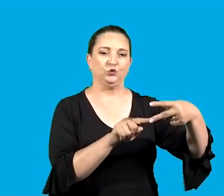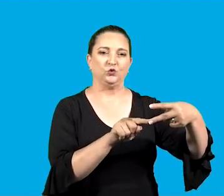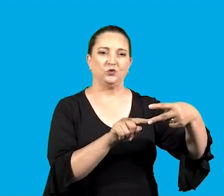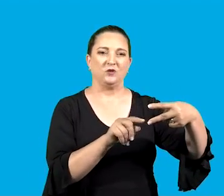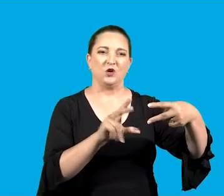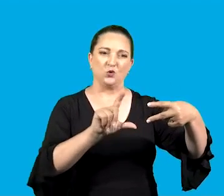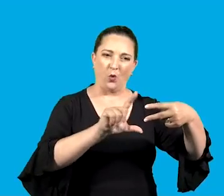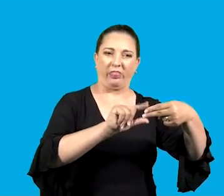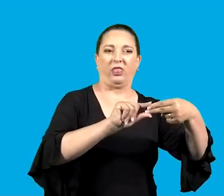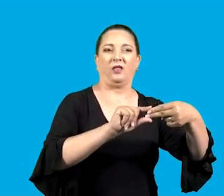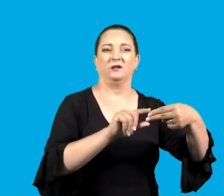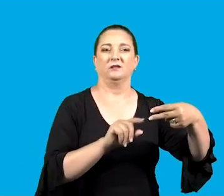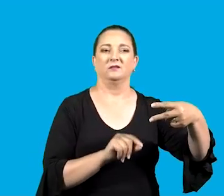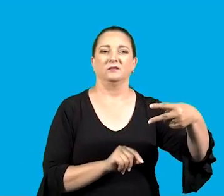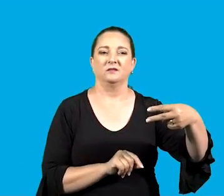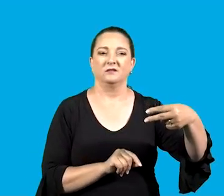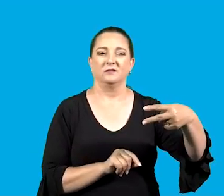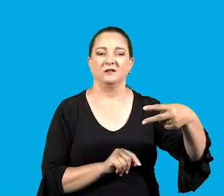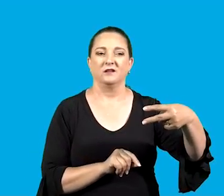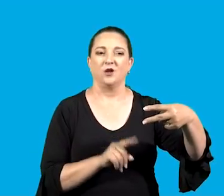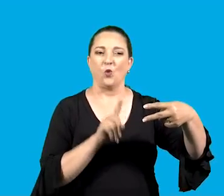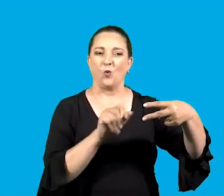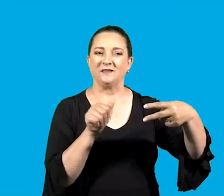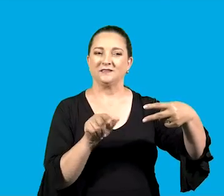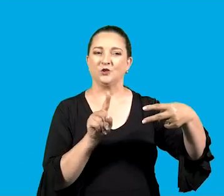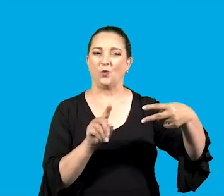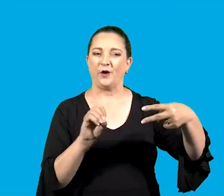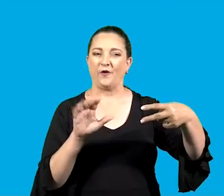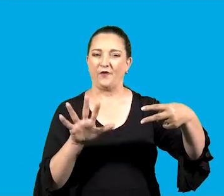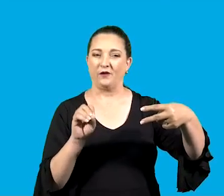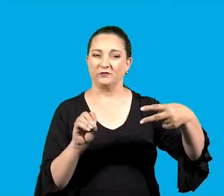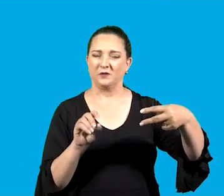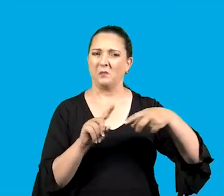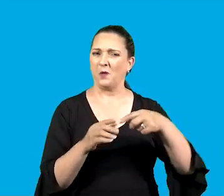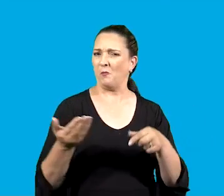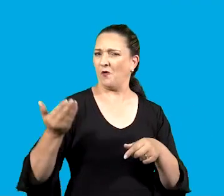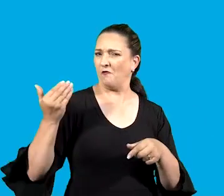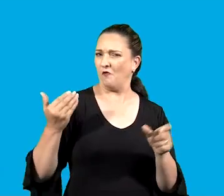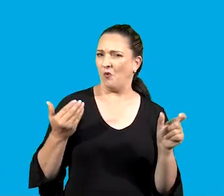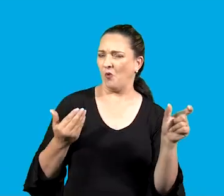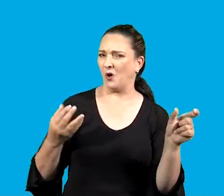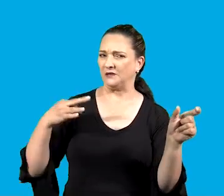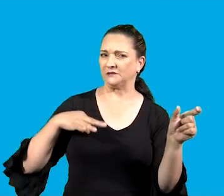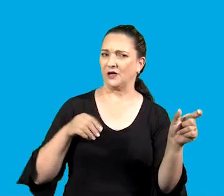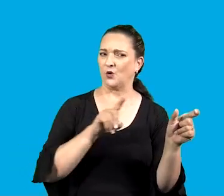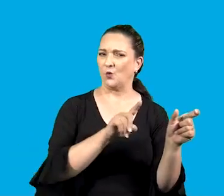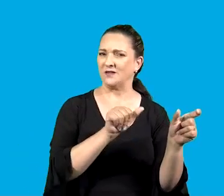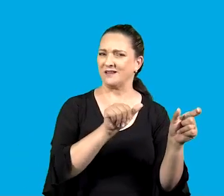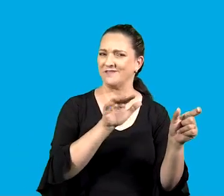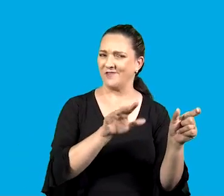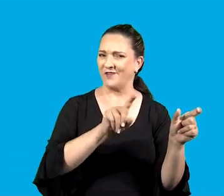less than what they were getting here, which is 165, which they earned previously. This